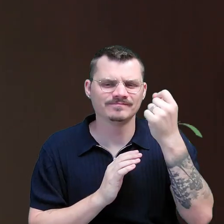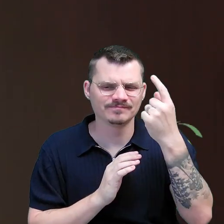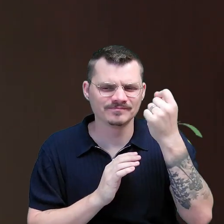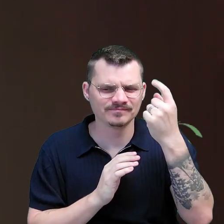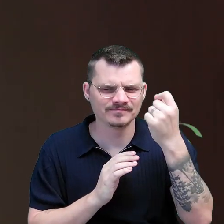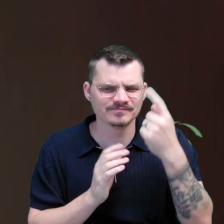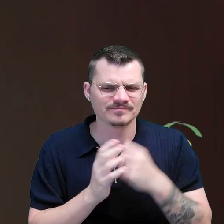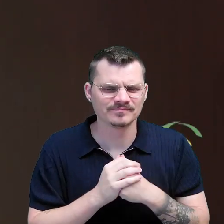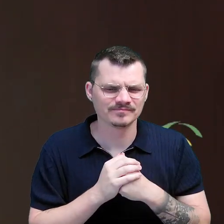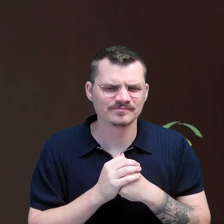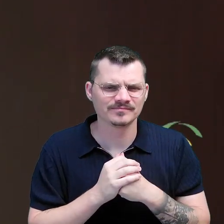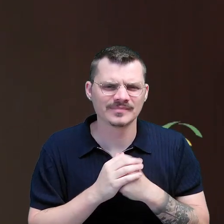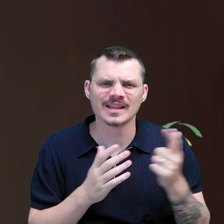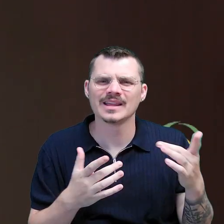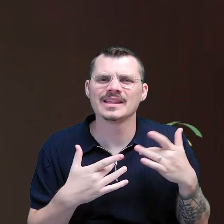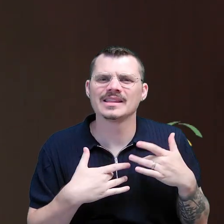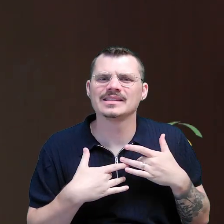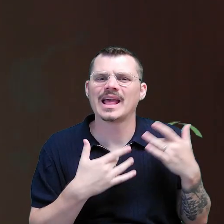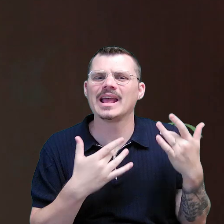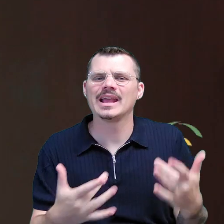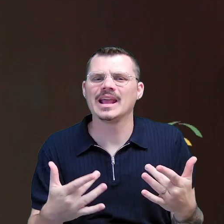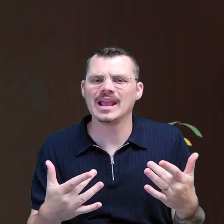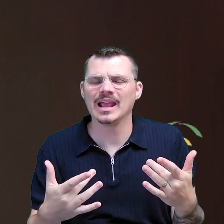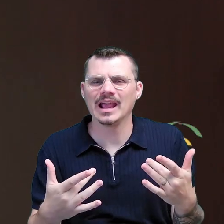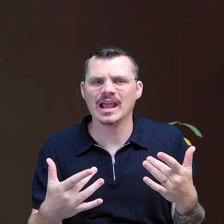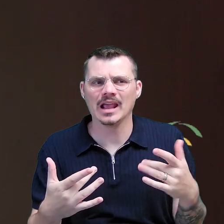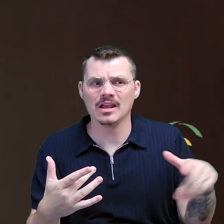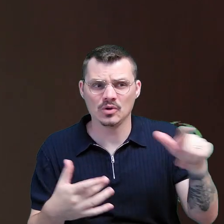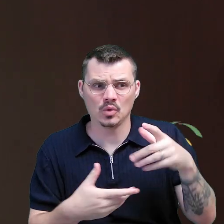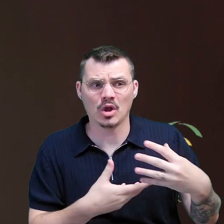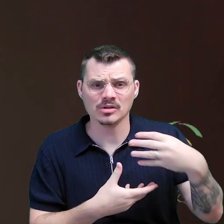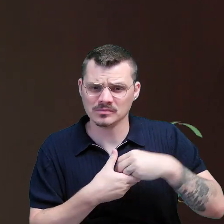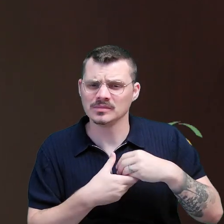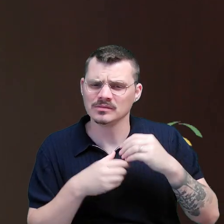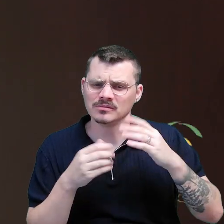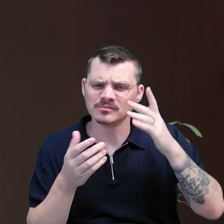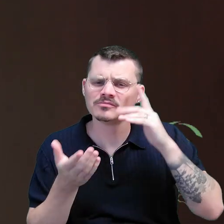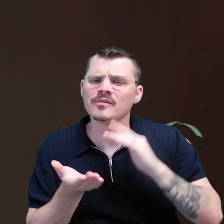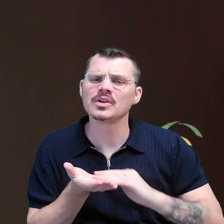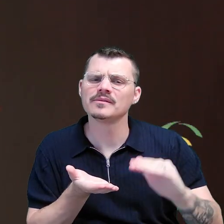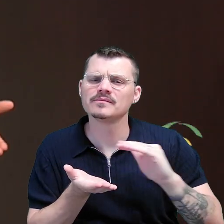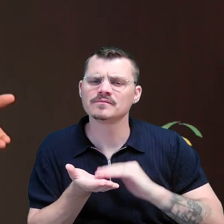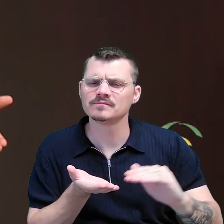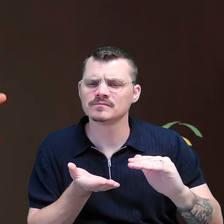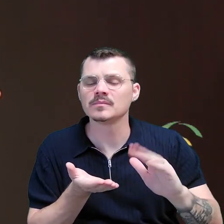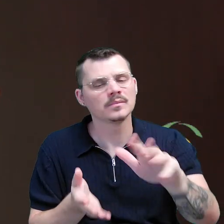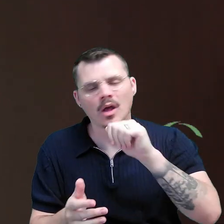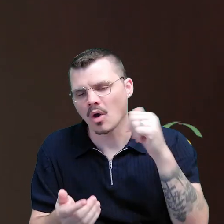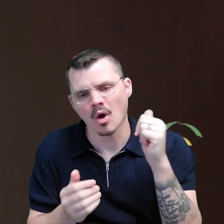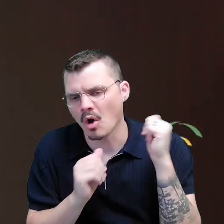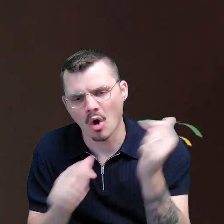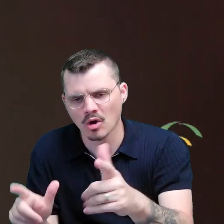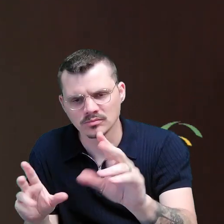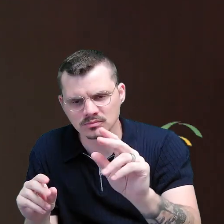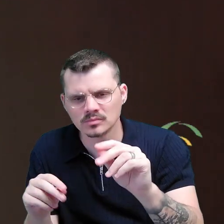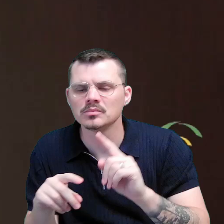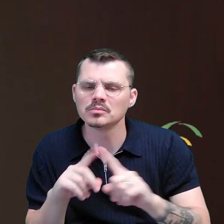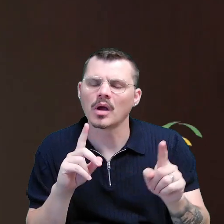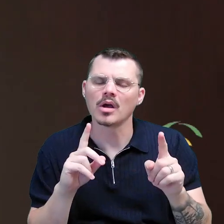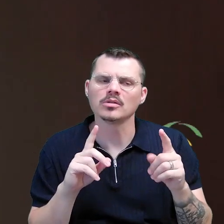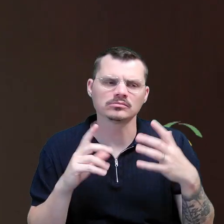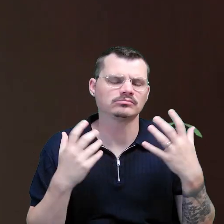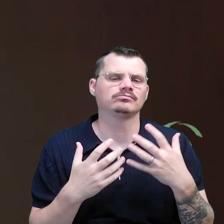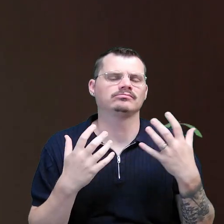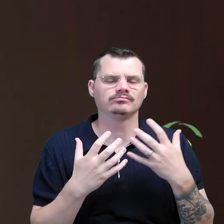However, they tend to be enormously forgiving. Not all, of course, but